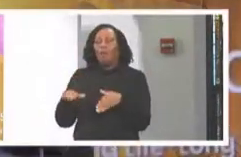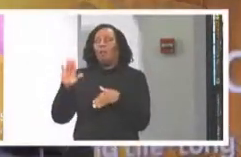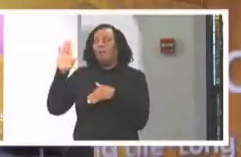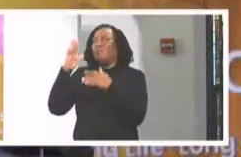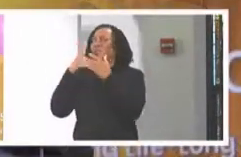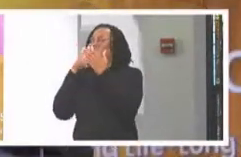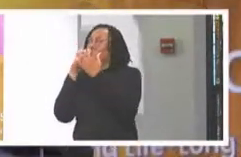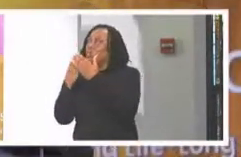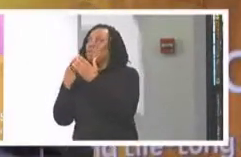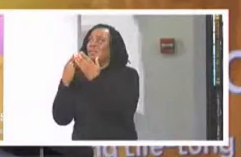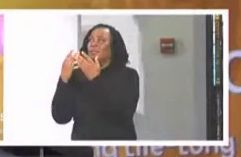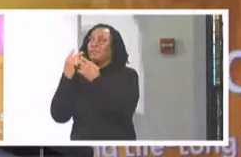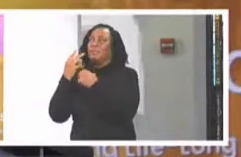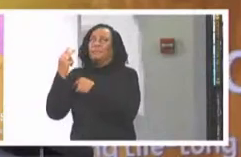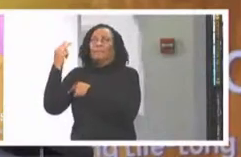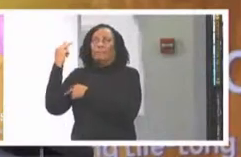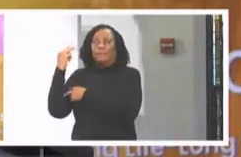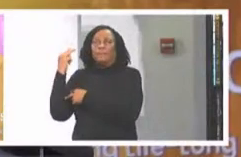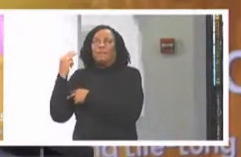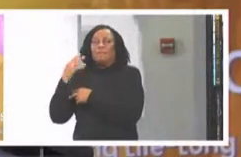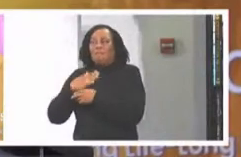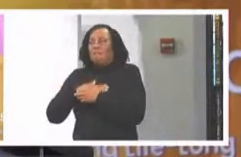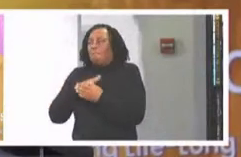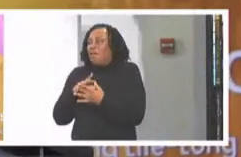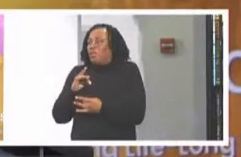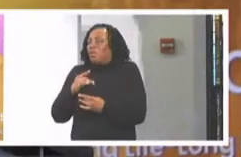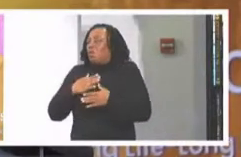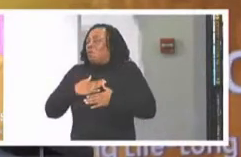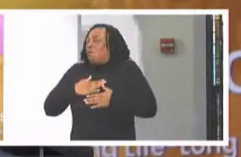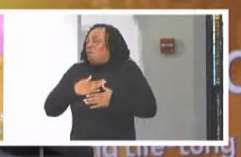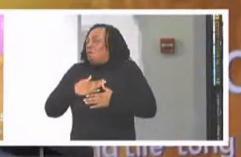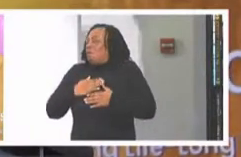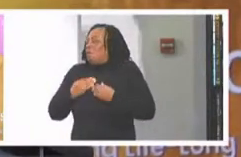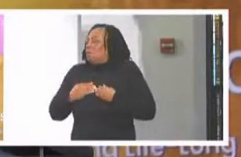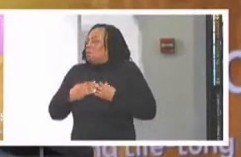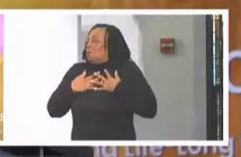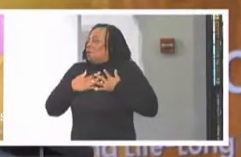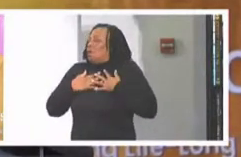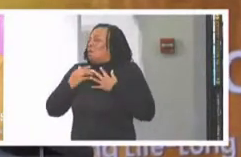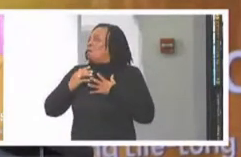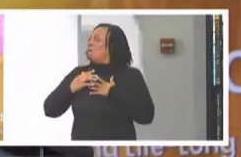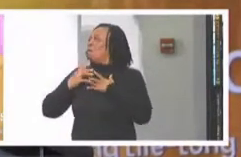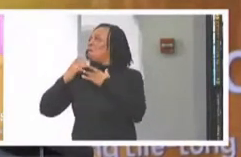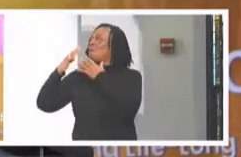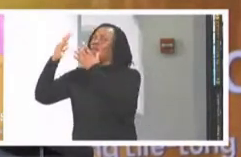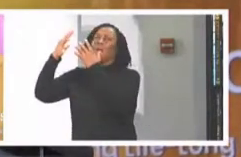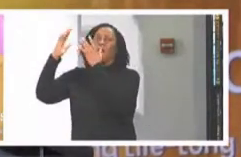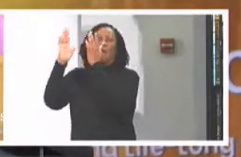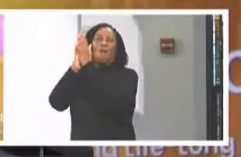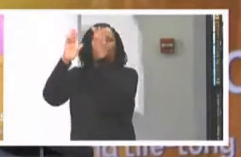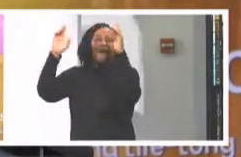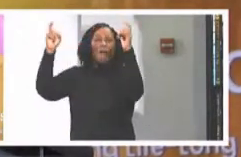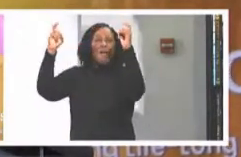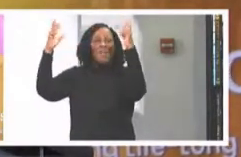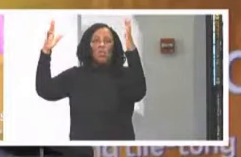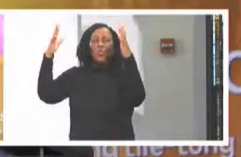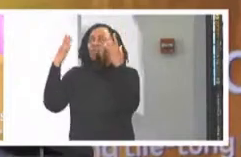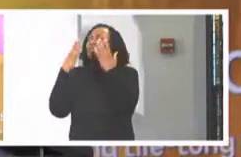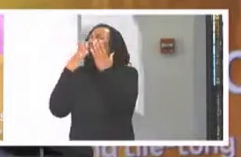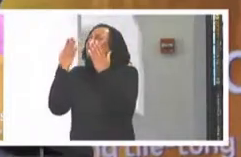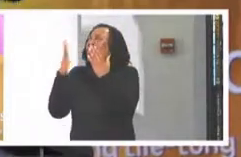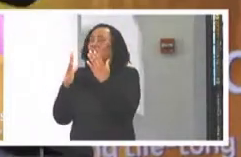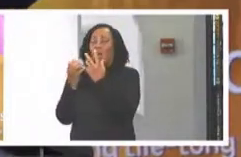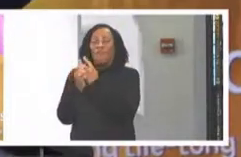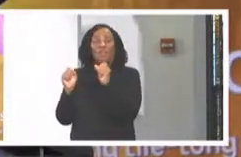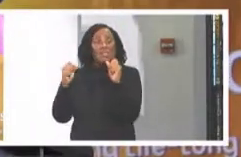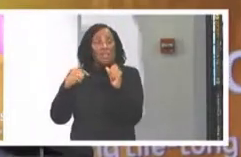me, my soul cries out, hallelujah, because I know God saved me. And